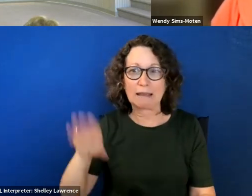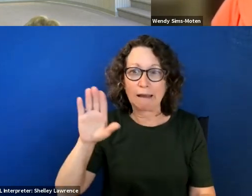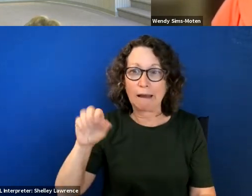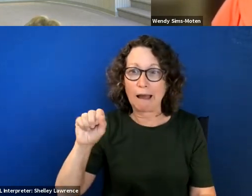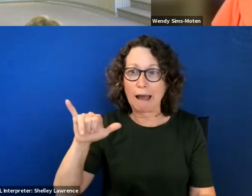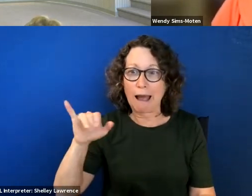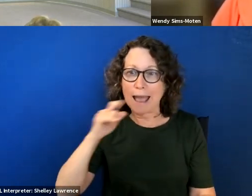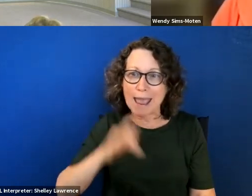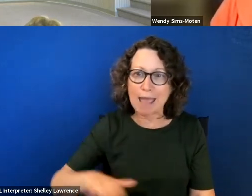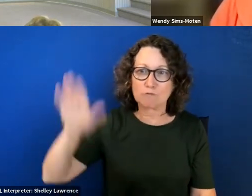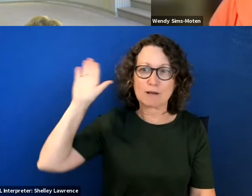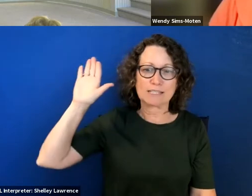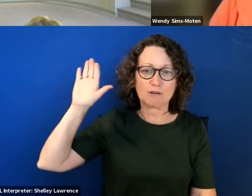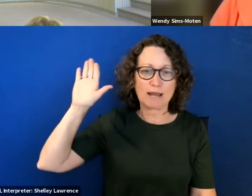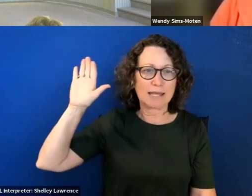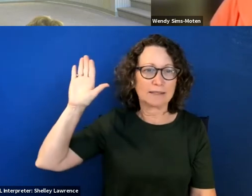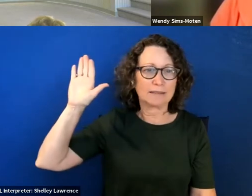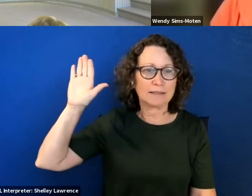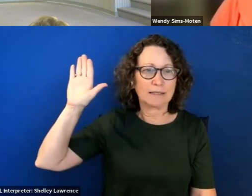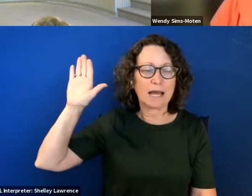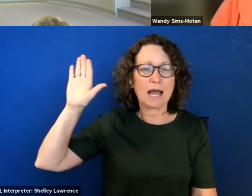your hand, please.